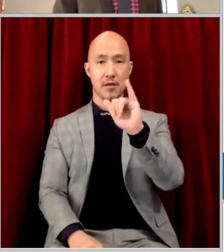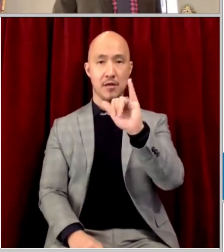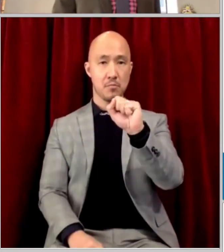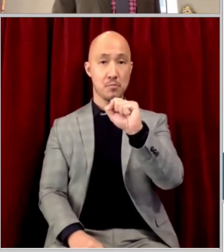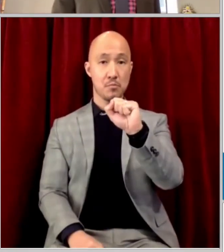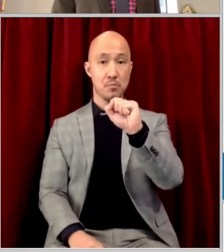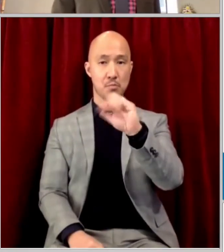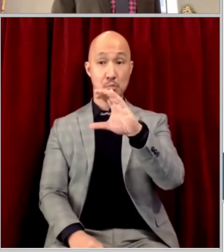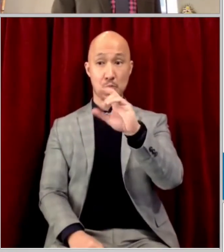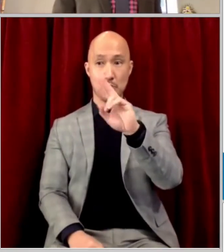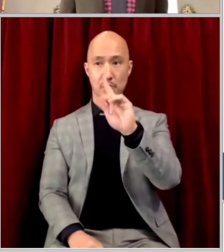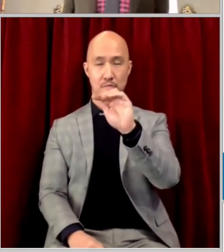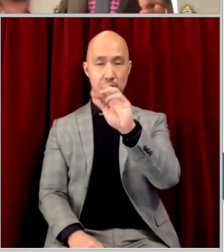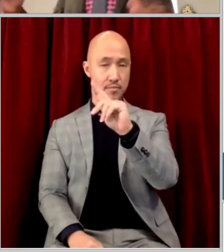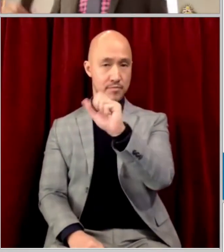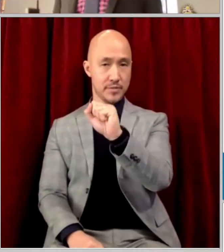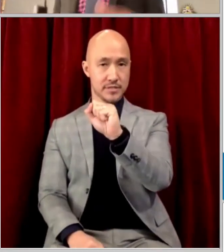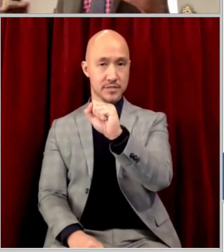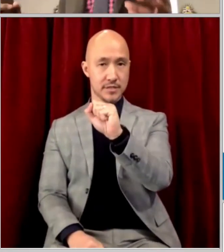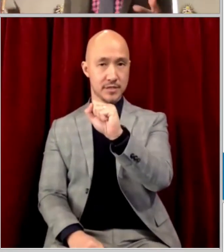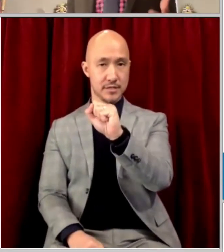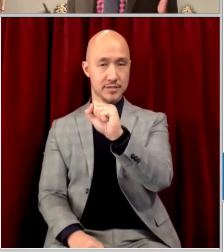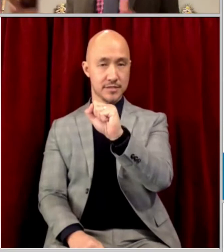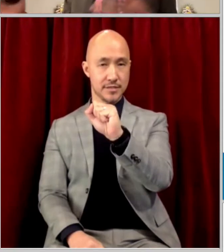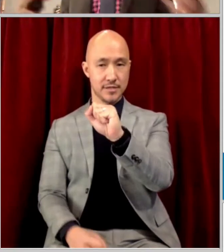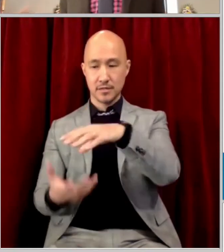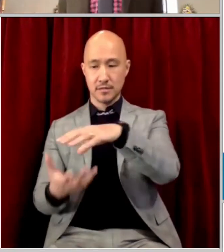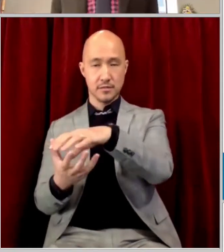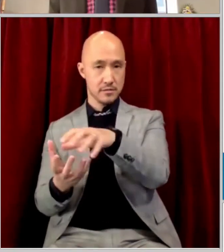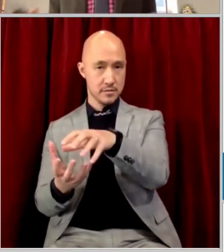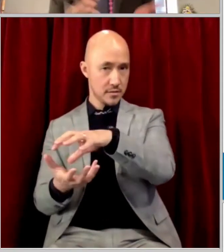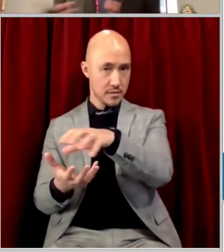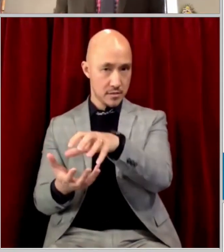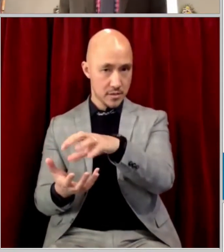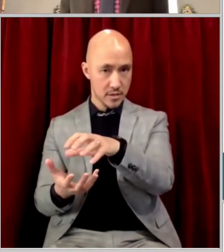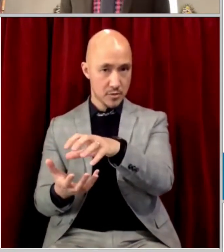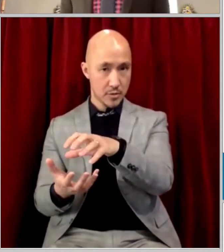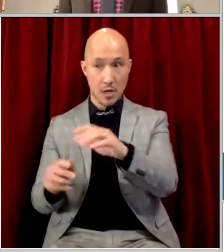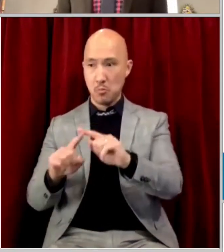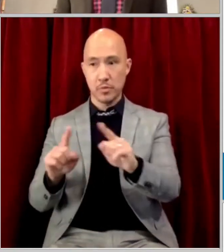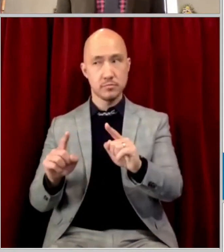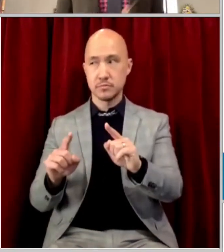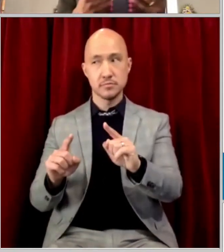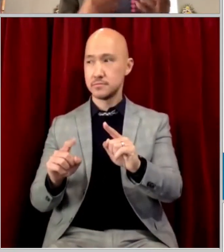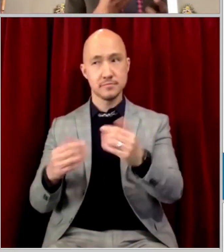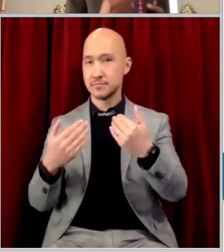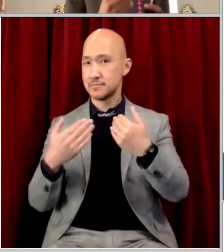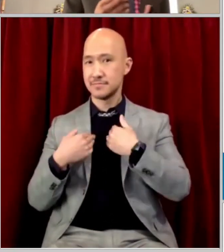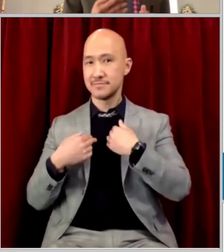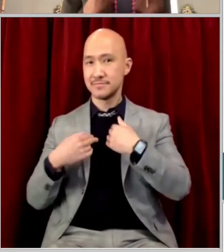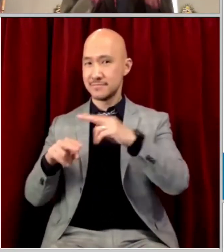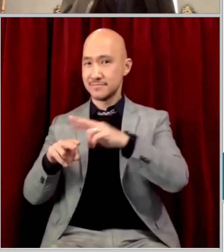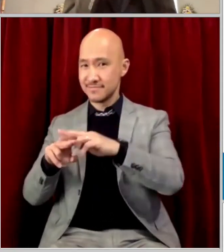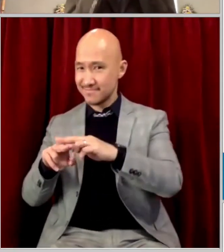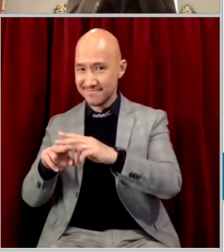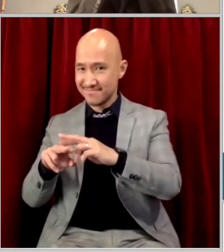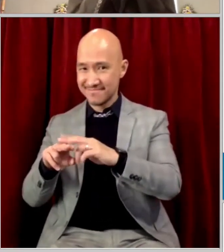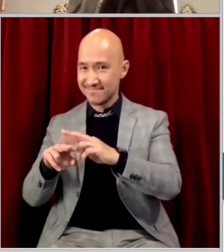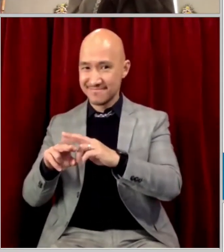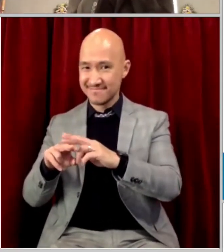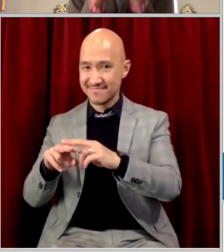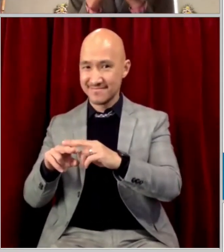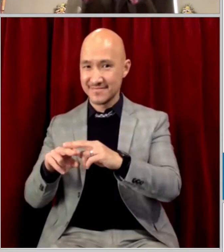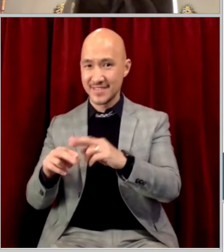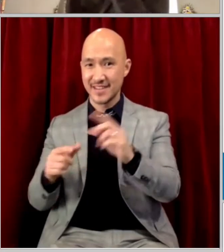butter. And we were like, "Oh, that's probably not a big deal. What's a big deal? Unsalted butter." When you bit into that biscuit, it was like